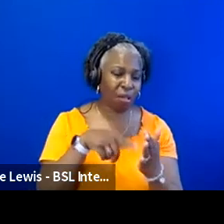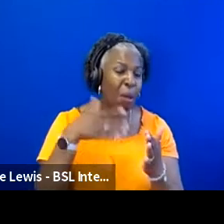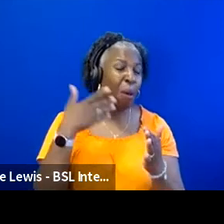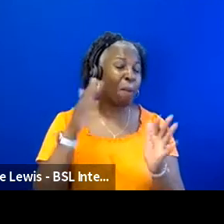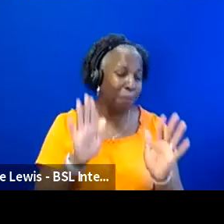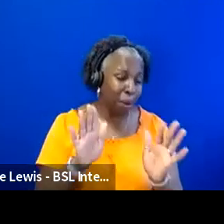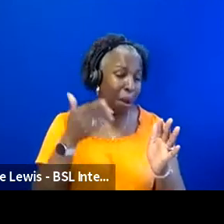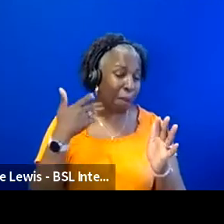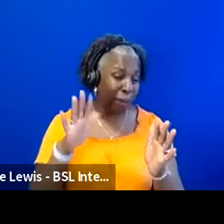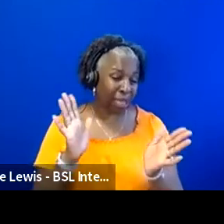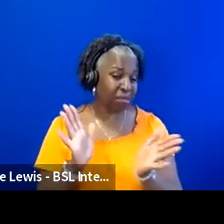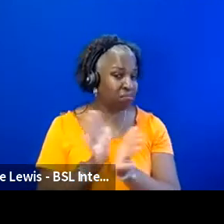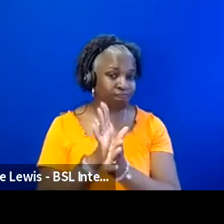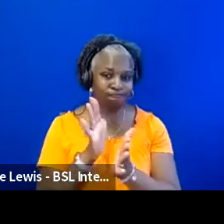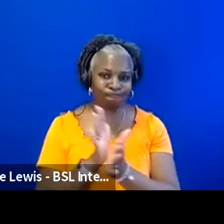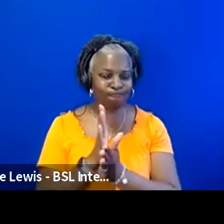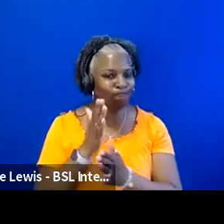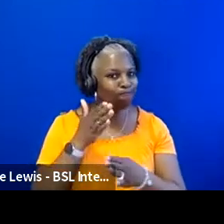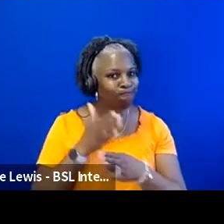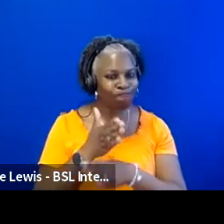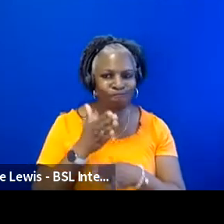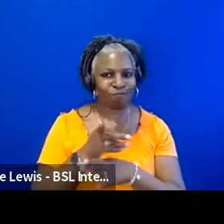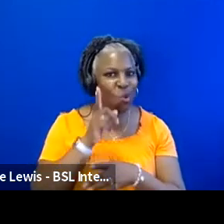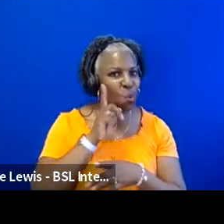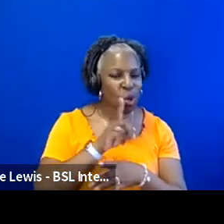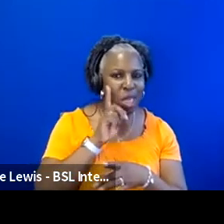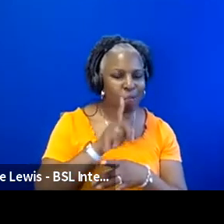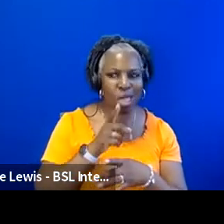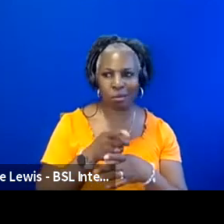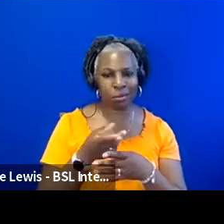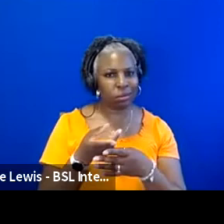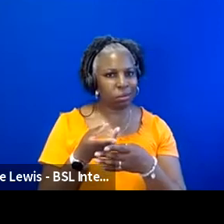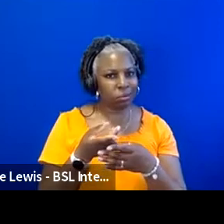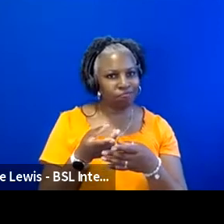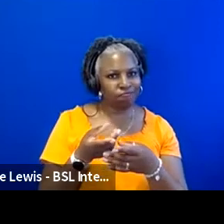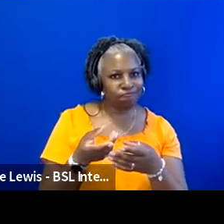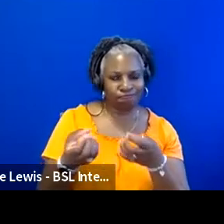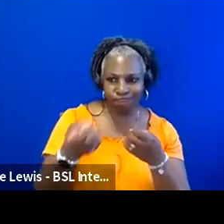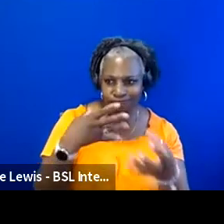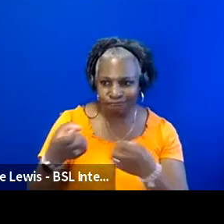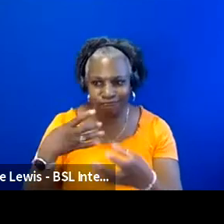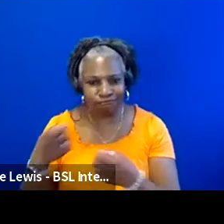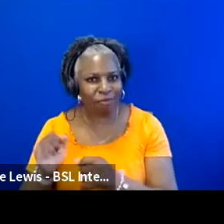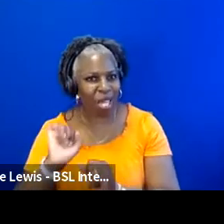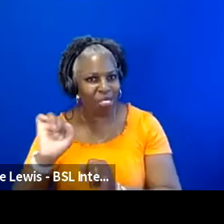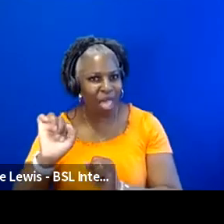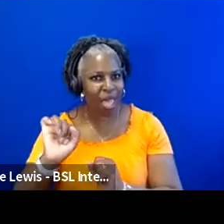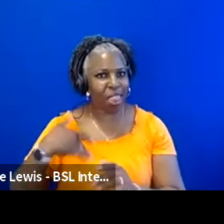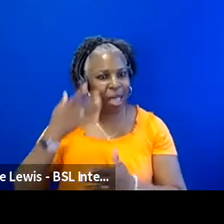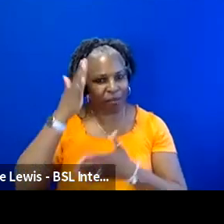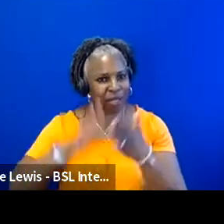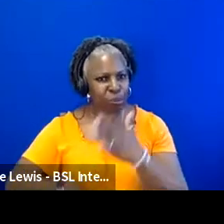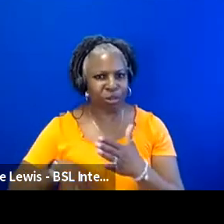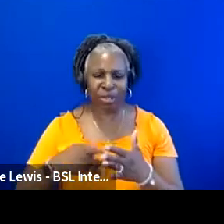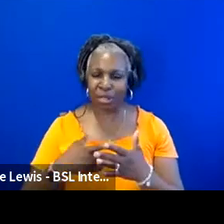women, despite the fact that the stories were so harrowing. For me, this was an act of celebration when it comes to